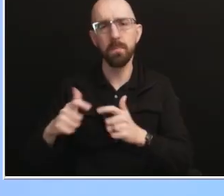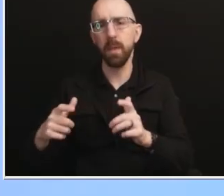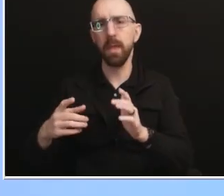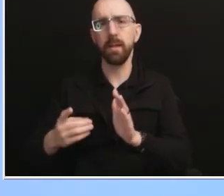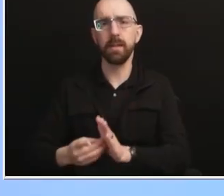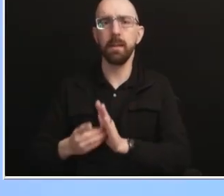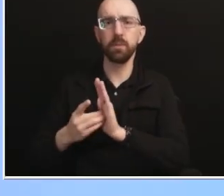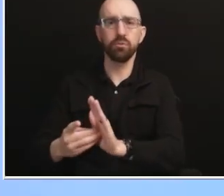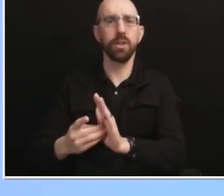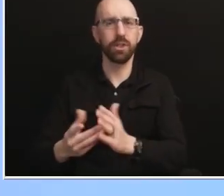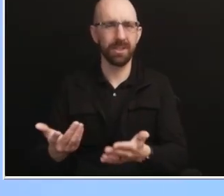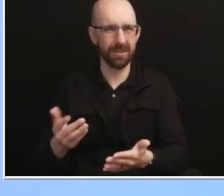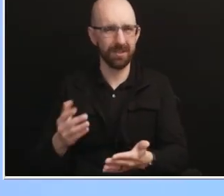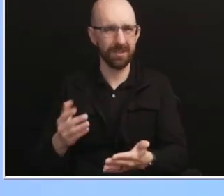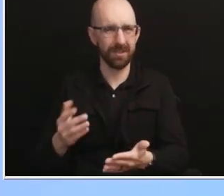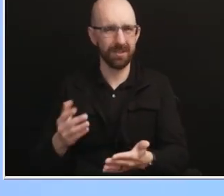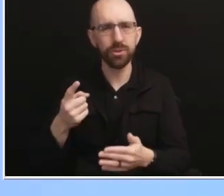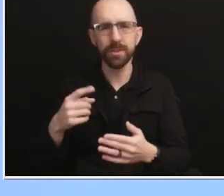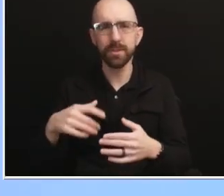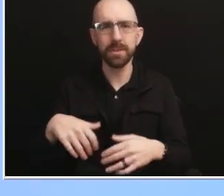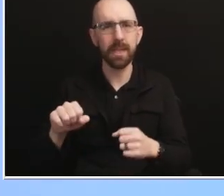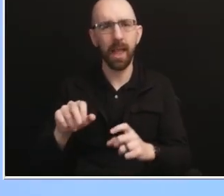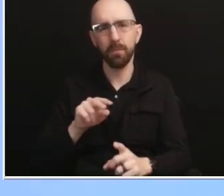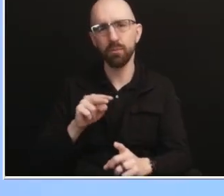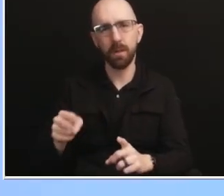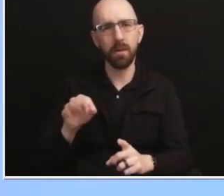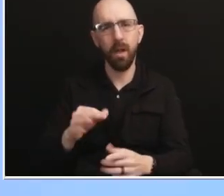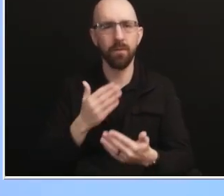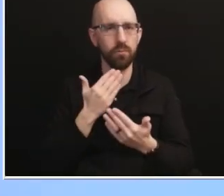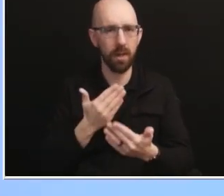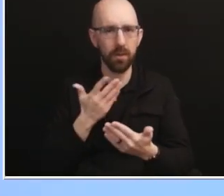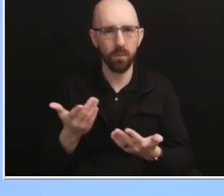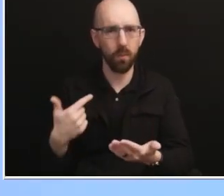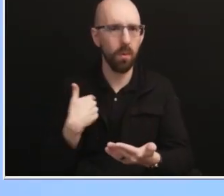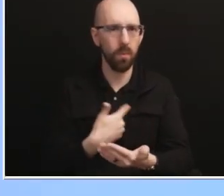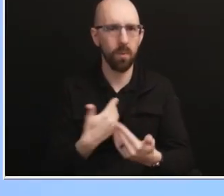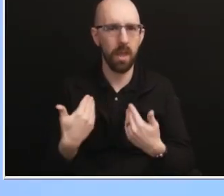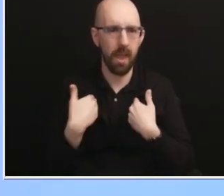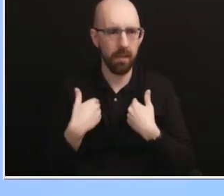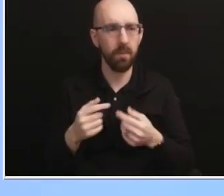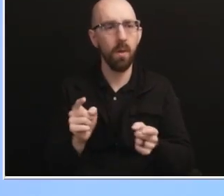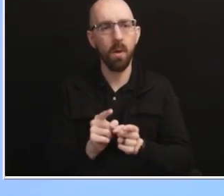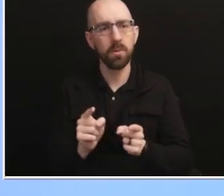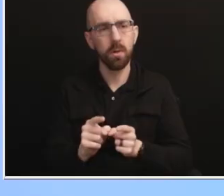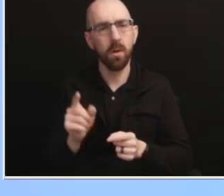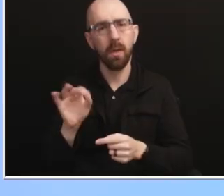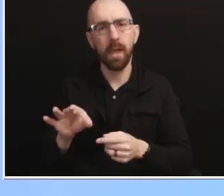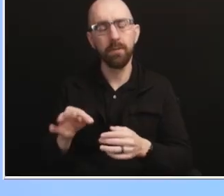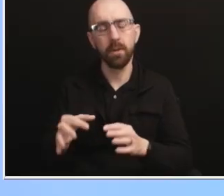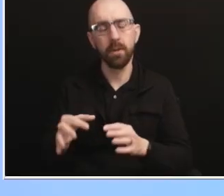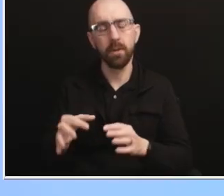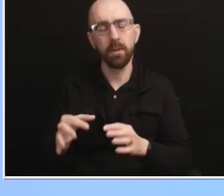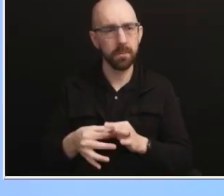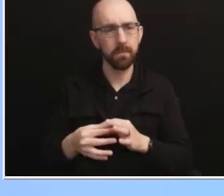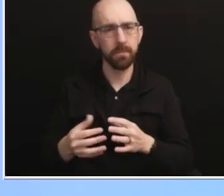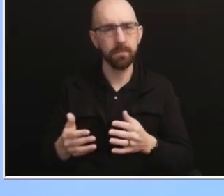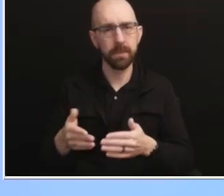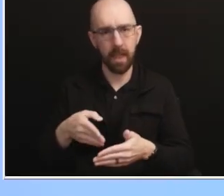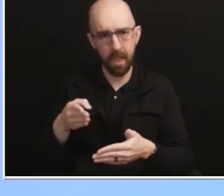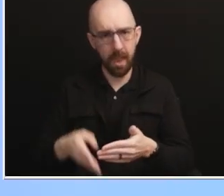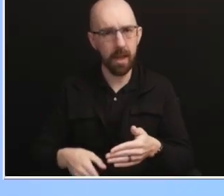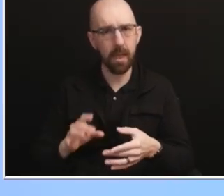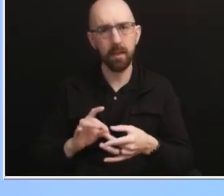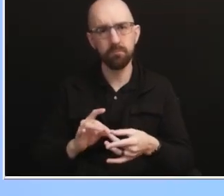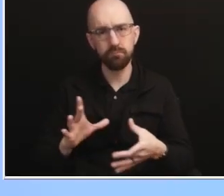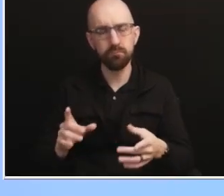Let's just try to take it from a perspective of gratitude for what we have. Also, if a relationship has ended for you recently and